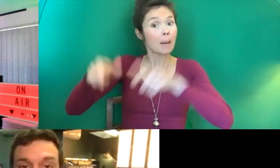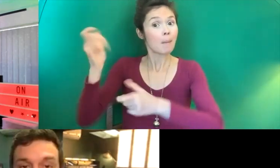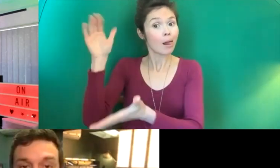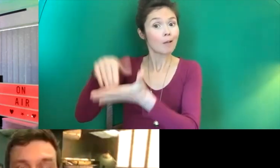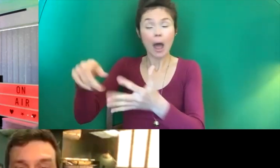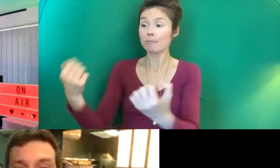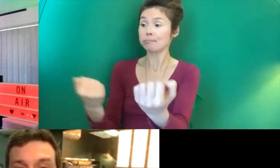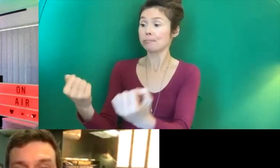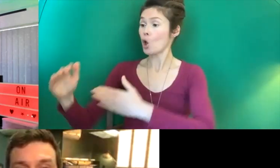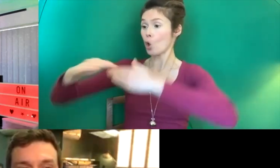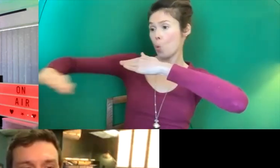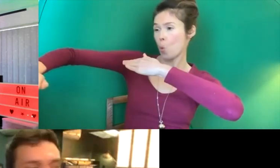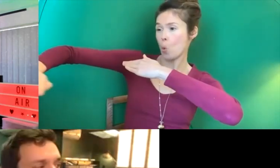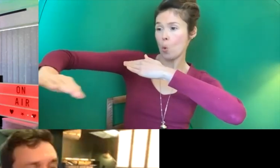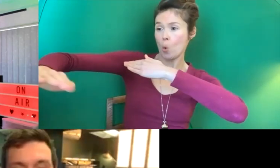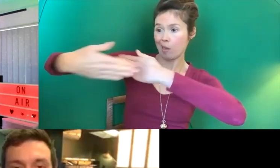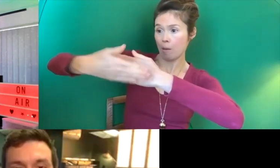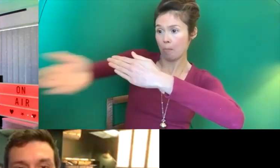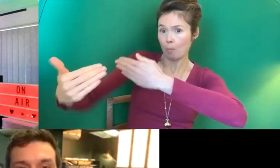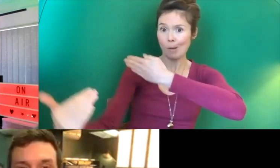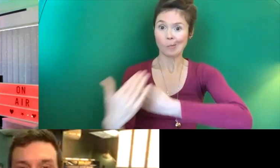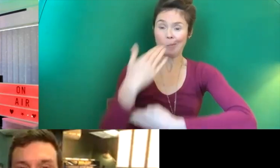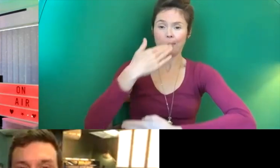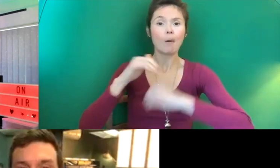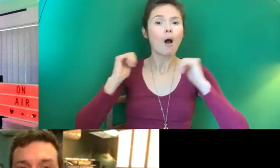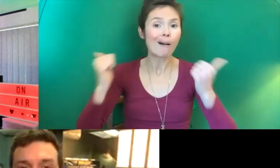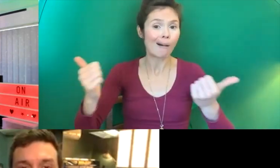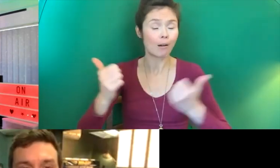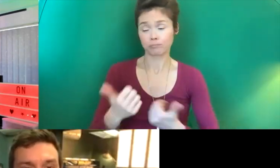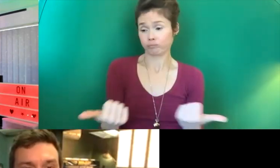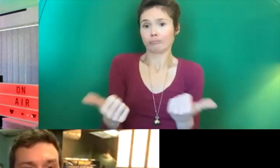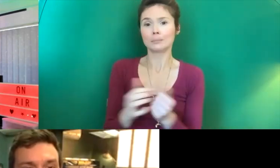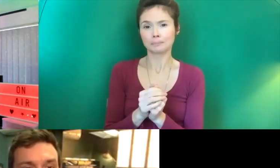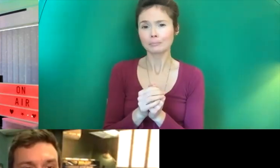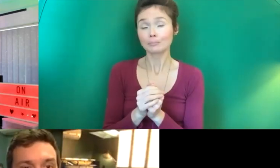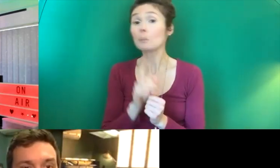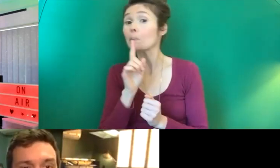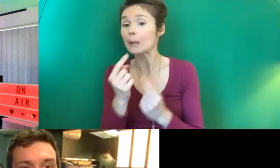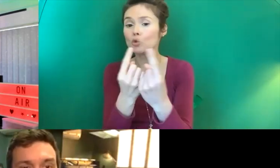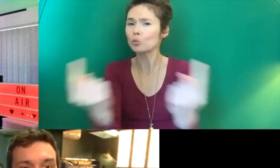come in through that way. So that's kind of the physical setting of the studio. The changes we've made